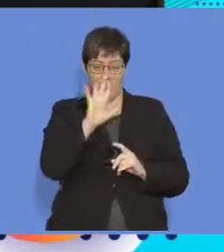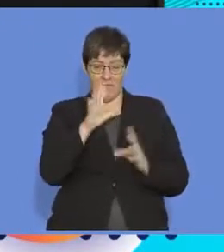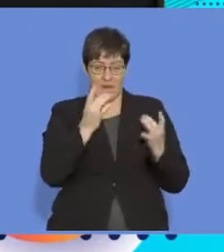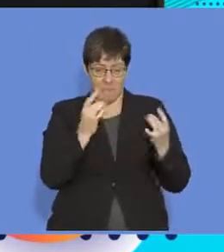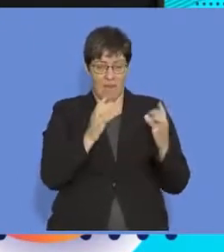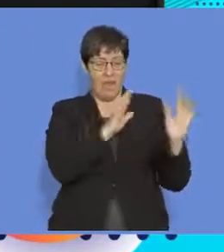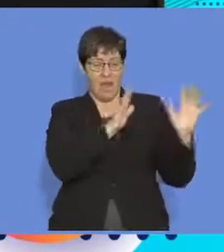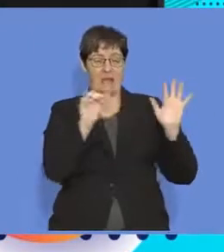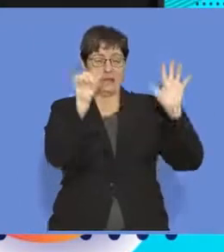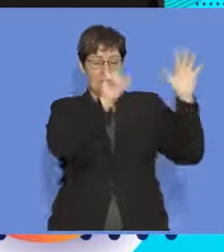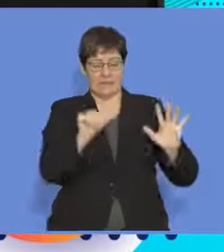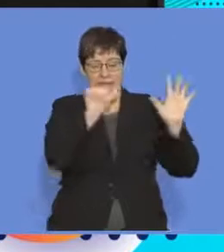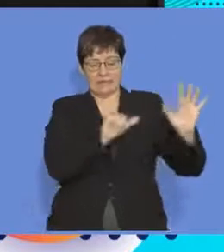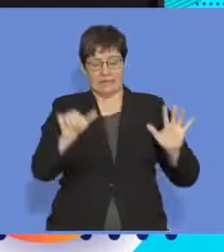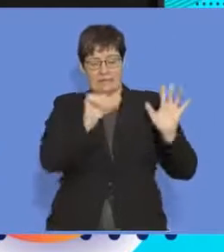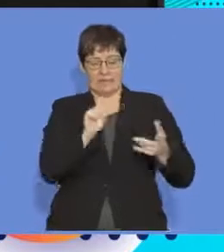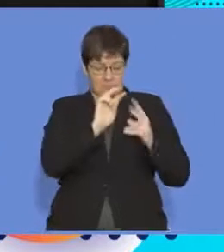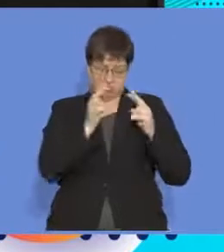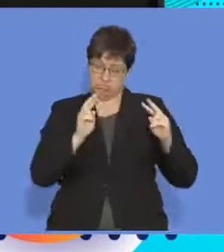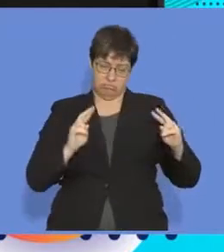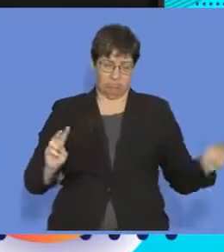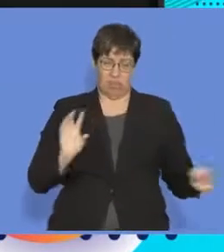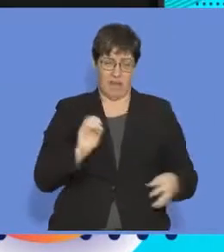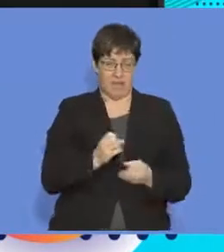in 45 numbers? Sure.